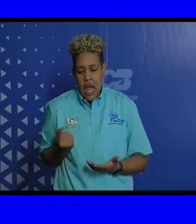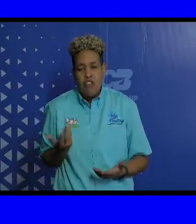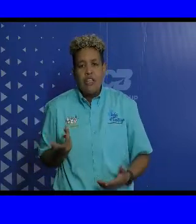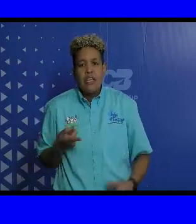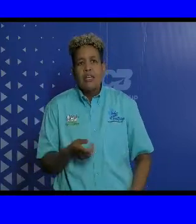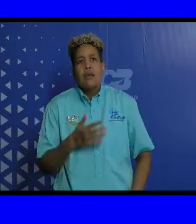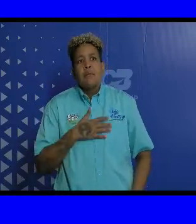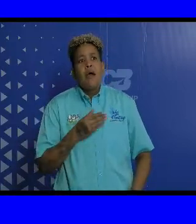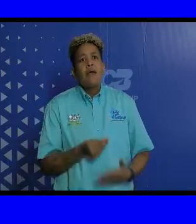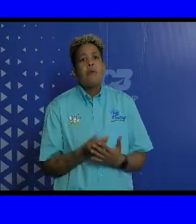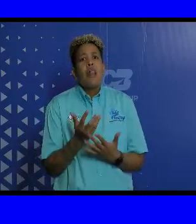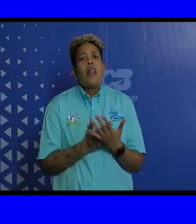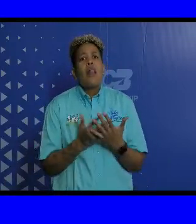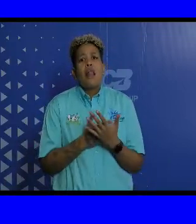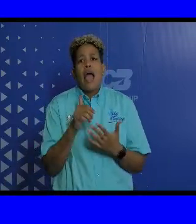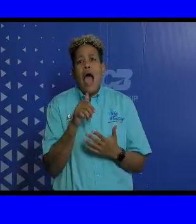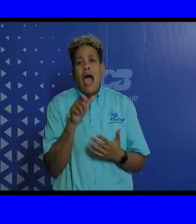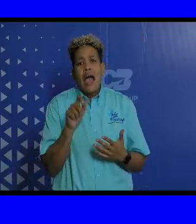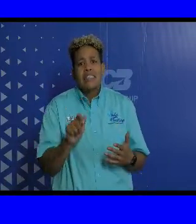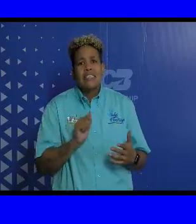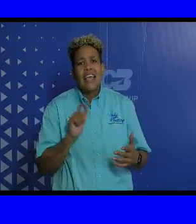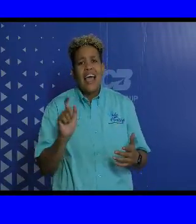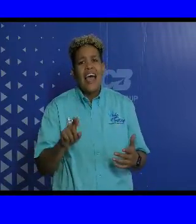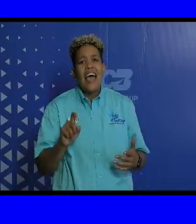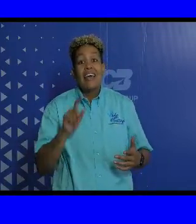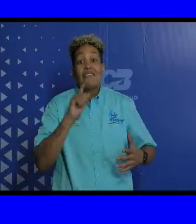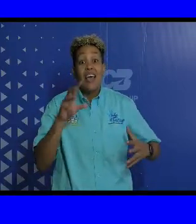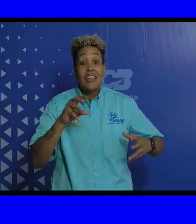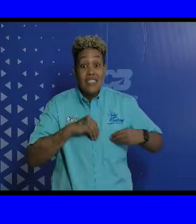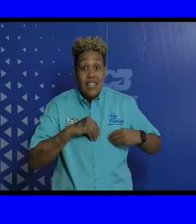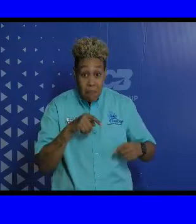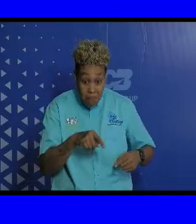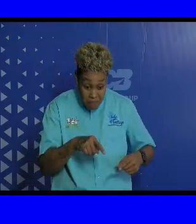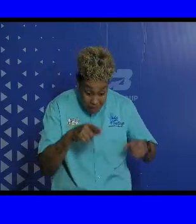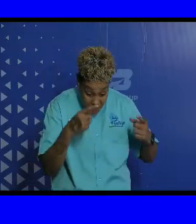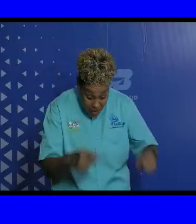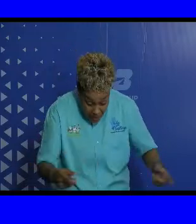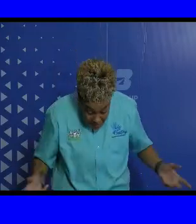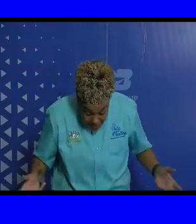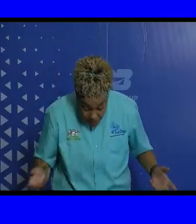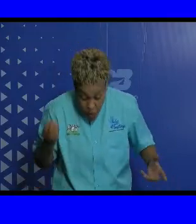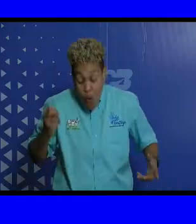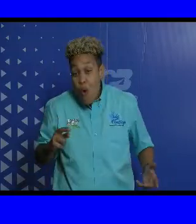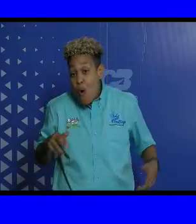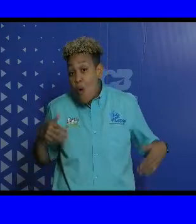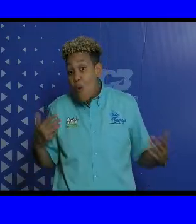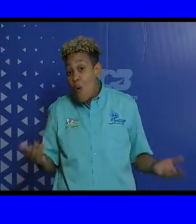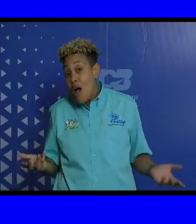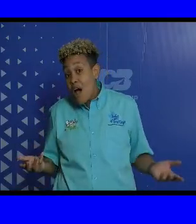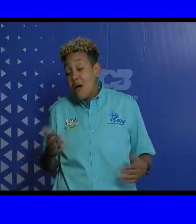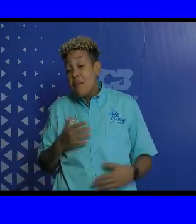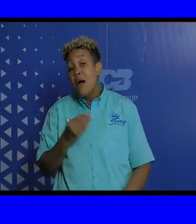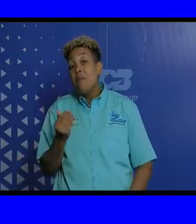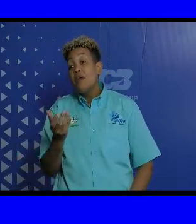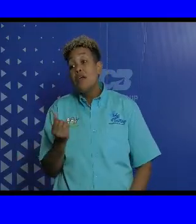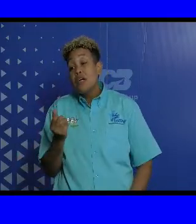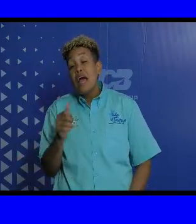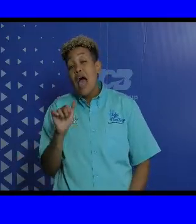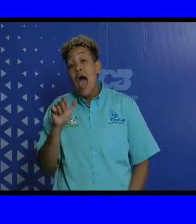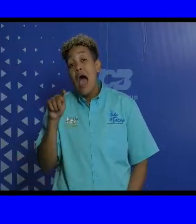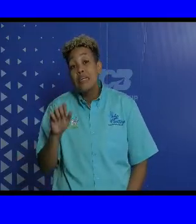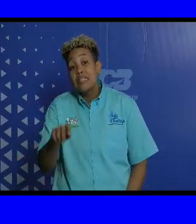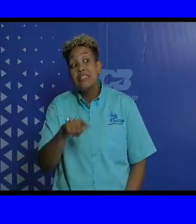It is my income-generating assets. I have to take ownership of it, or else my income-generating